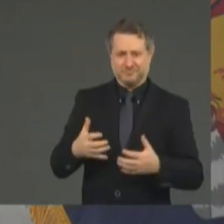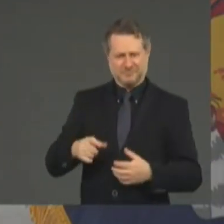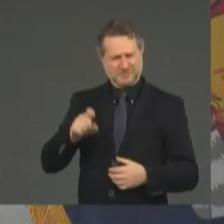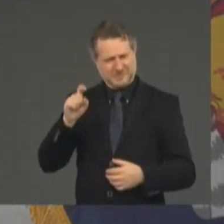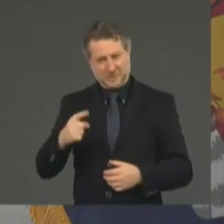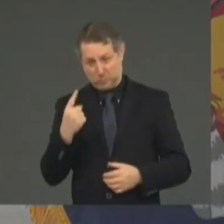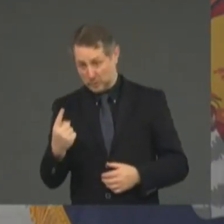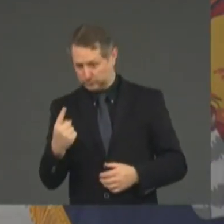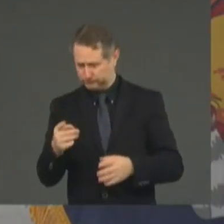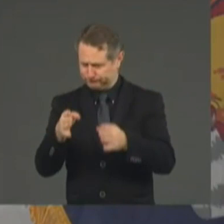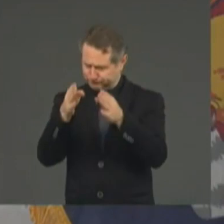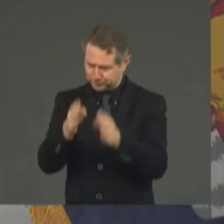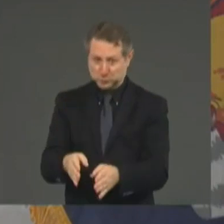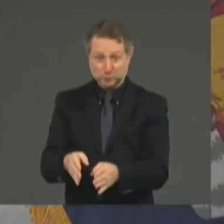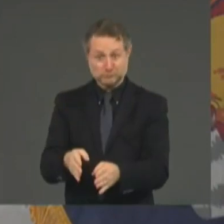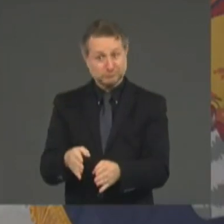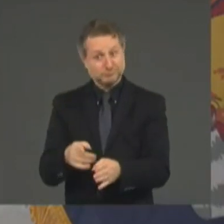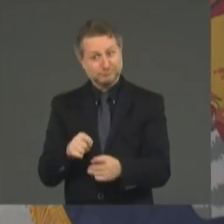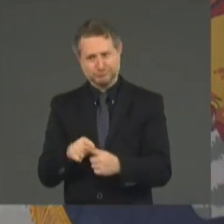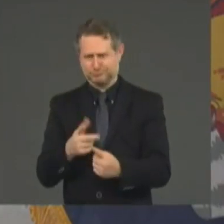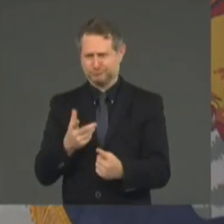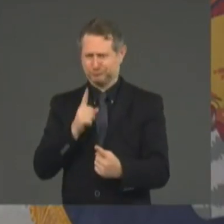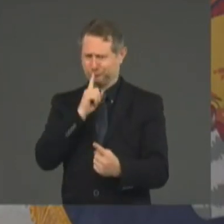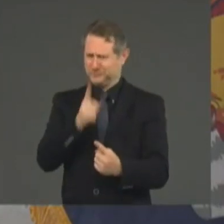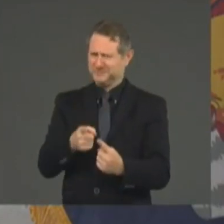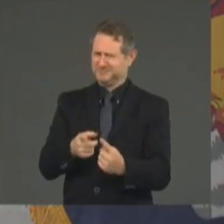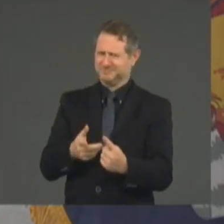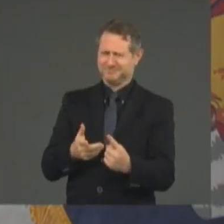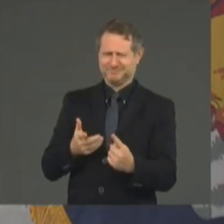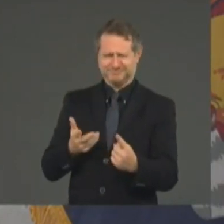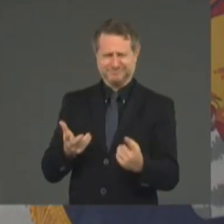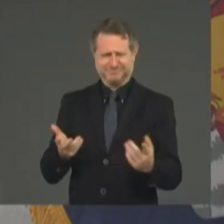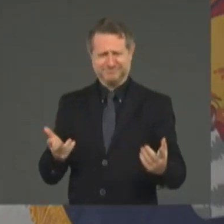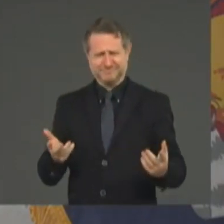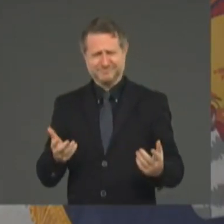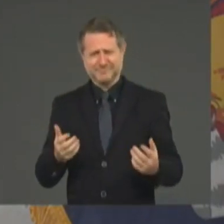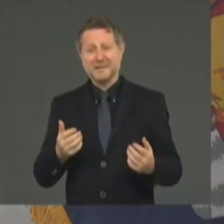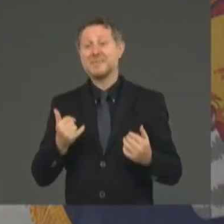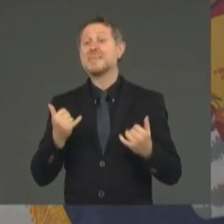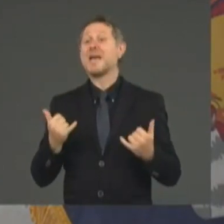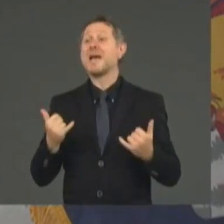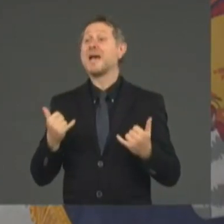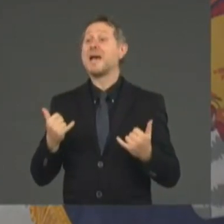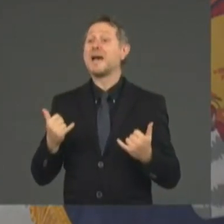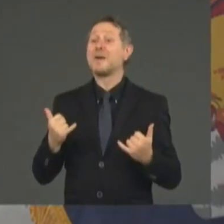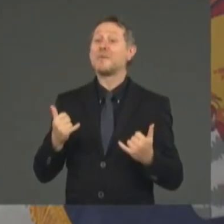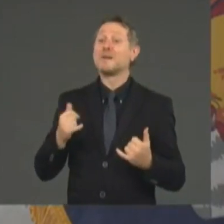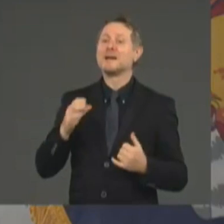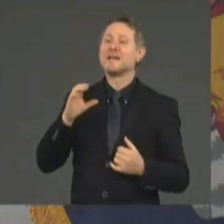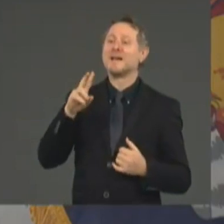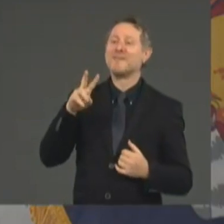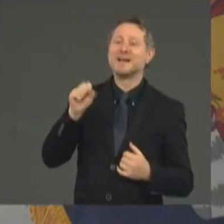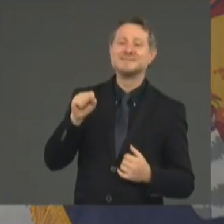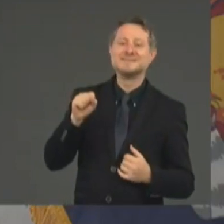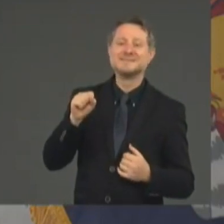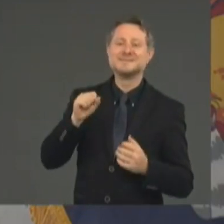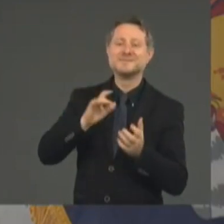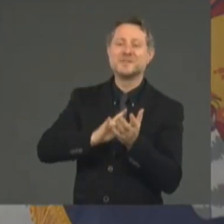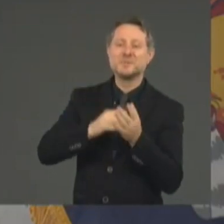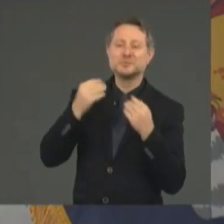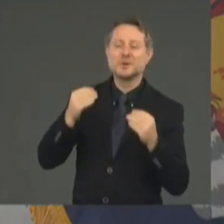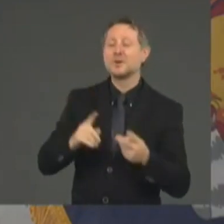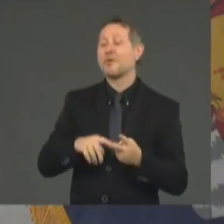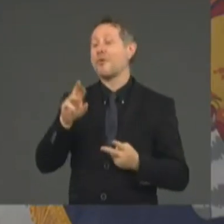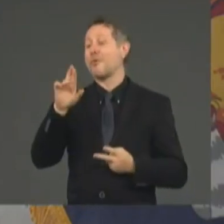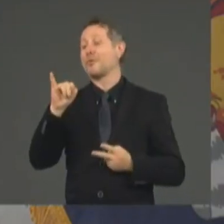could be a nursing home staff. Okay, go to a drive-in. Go to the CVS. Go to Rite Aid. There's